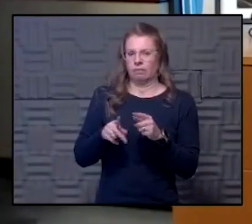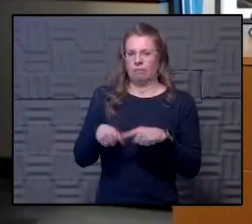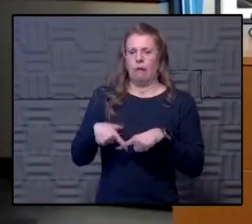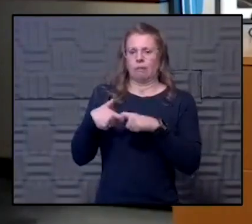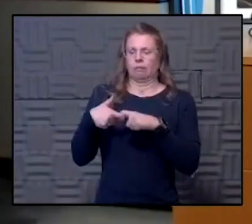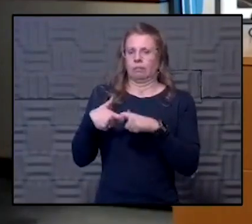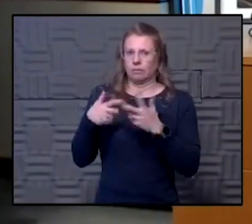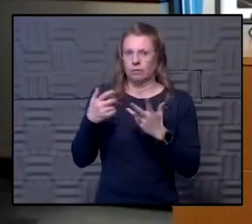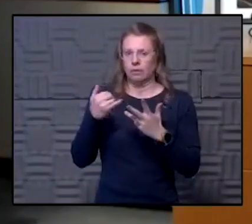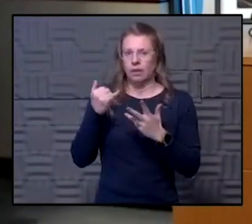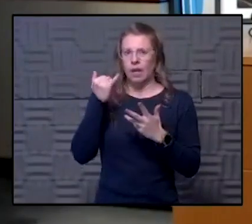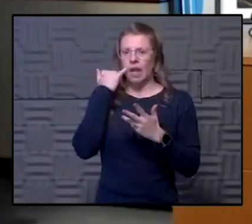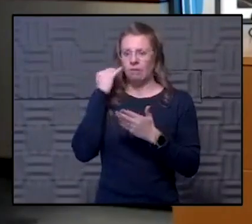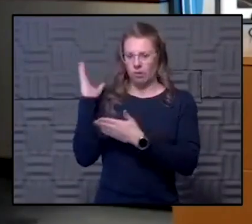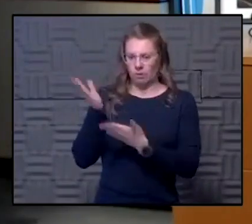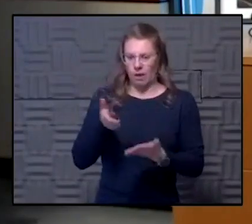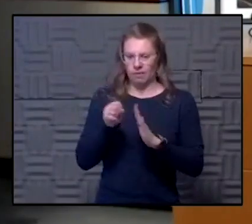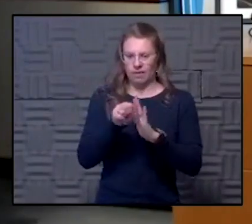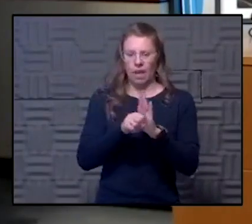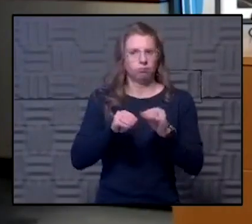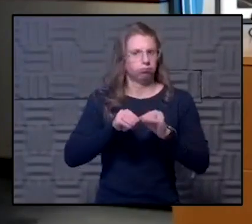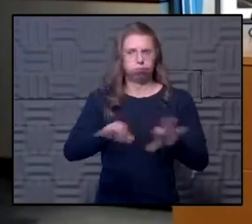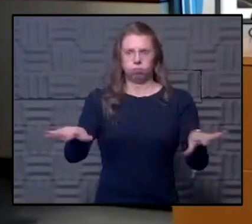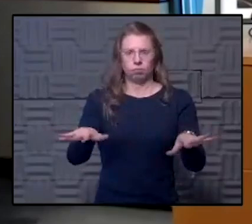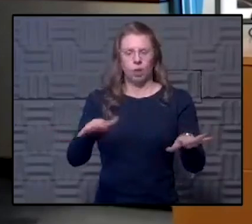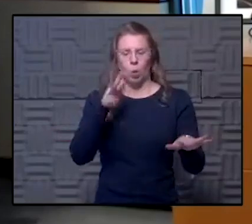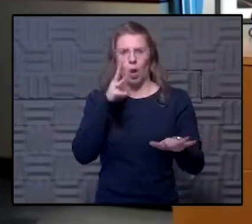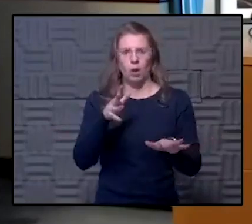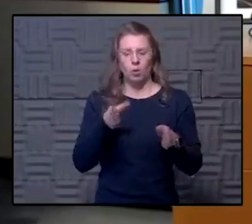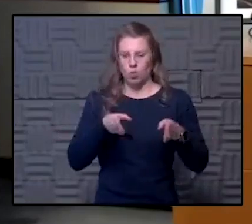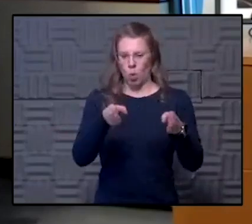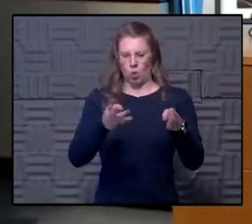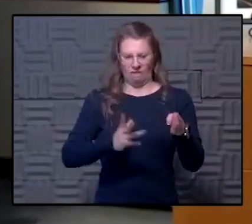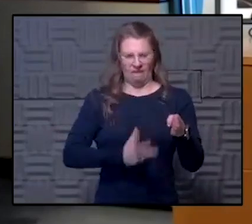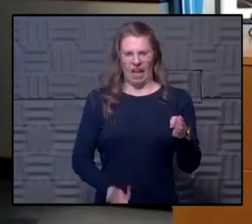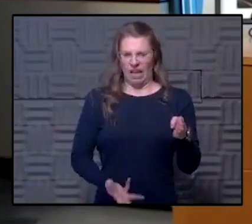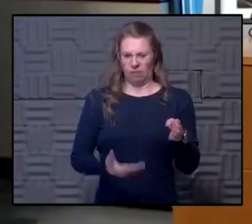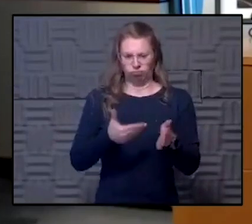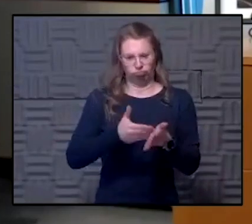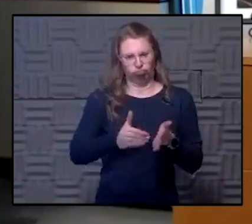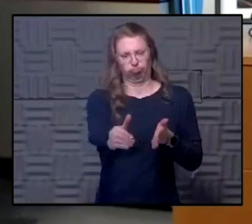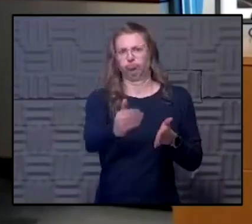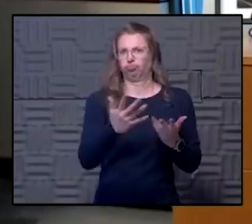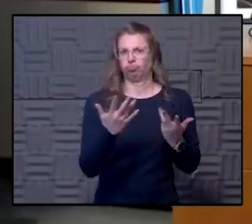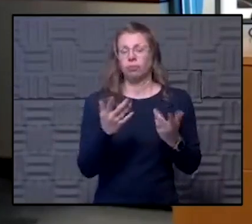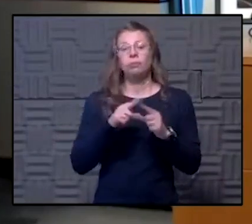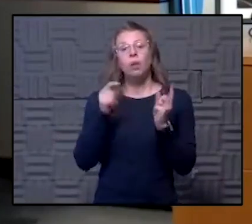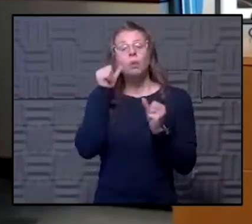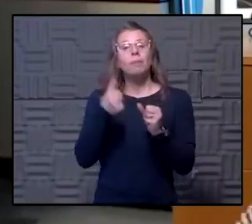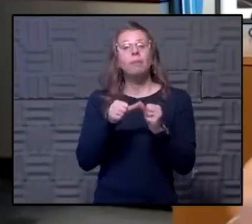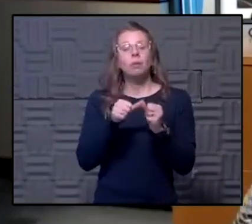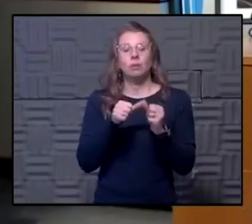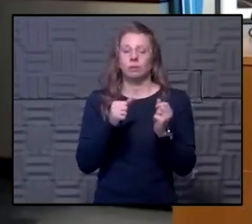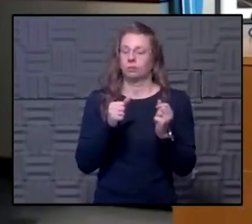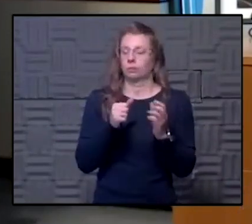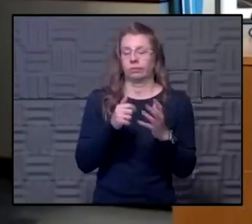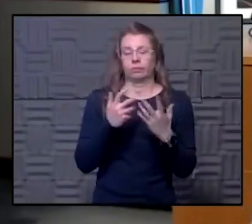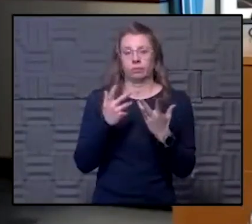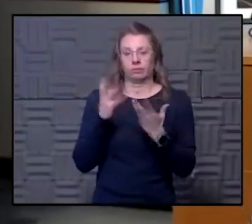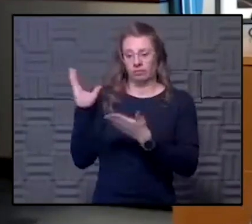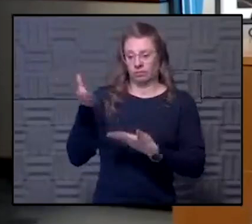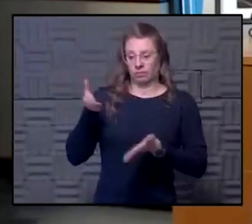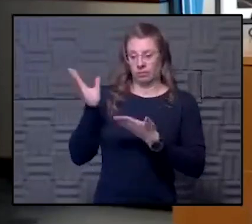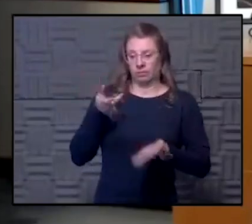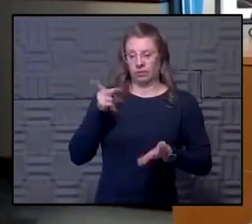Again, if it gets into our state, we're going to push it out. The roads are fine. But keep in mind that so much now doesn't come into